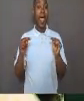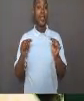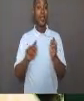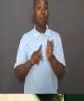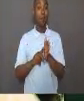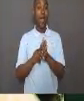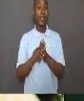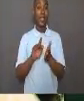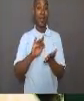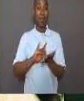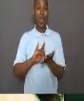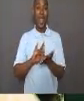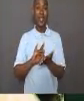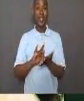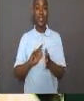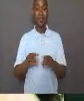anti-worm, and